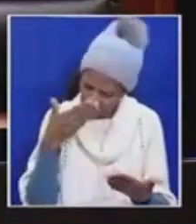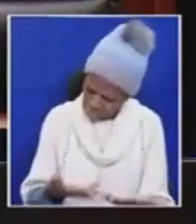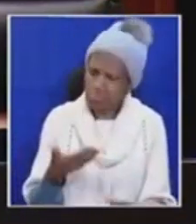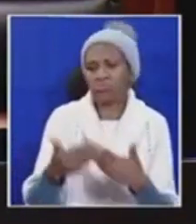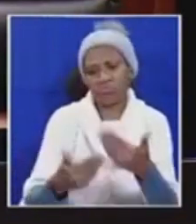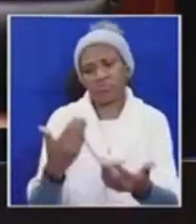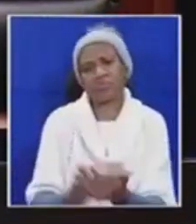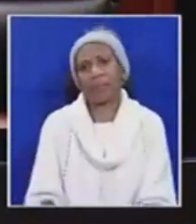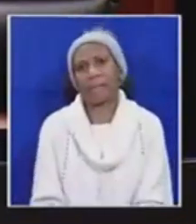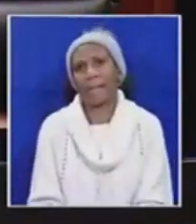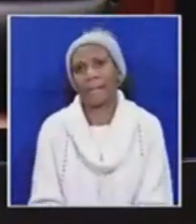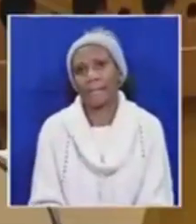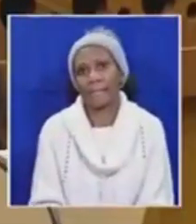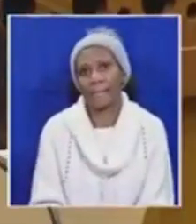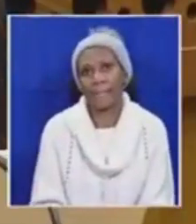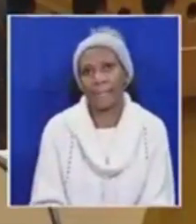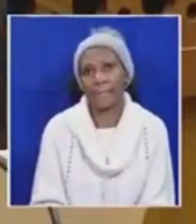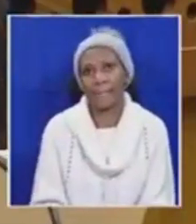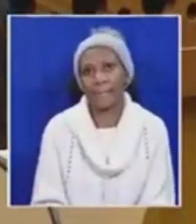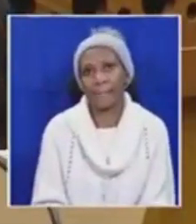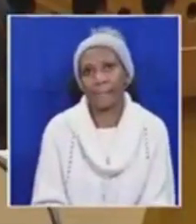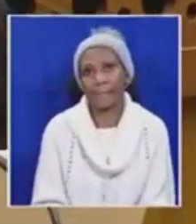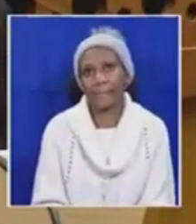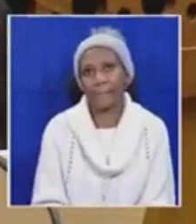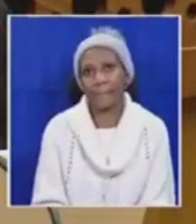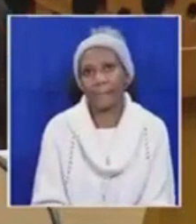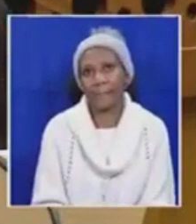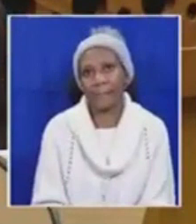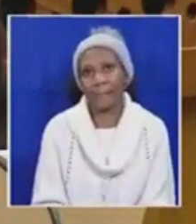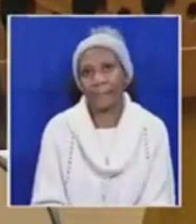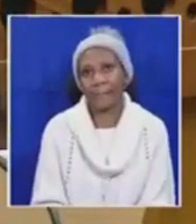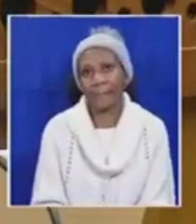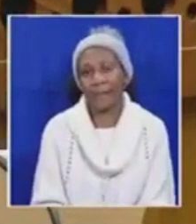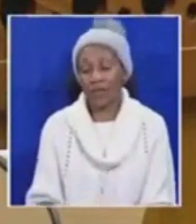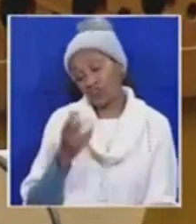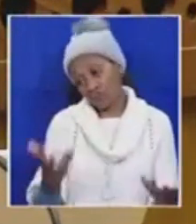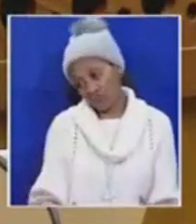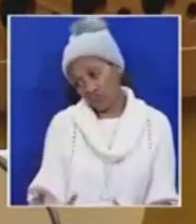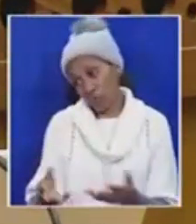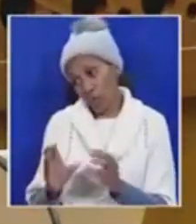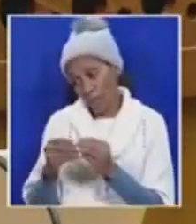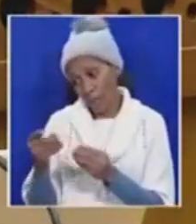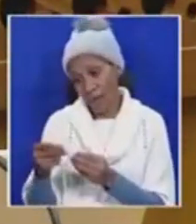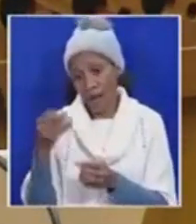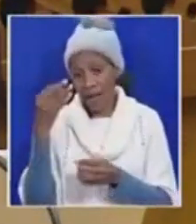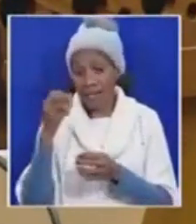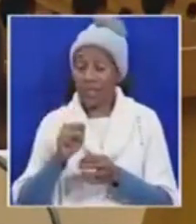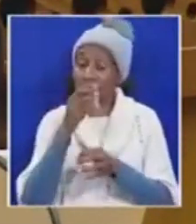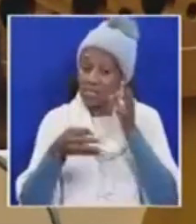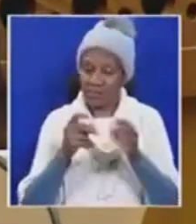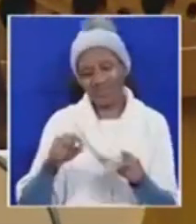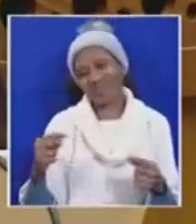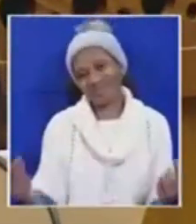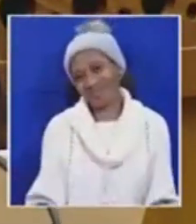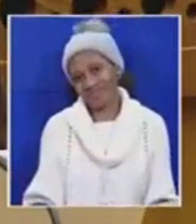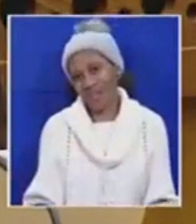right. So he doesn't owe South African citizens an explanation why the DA is